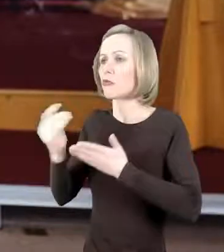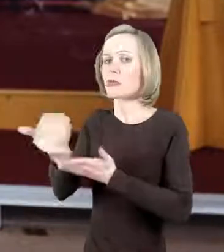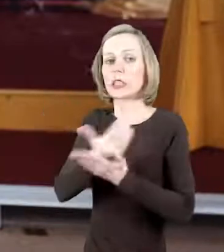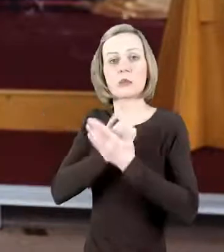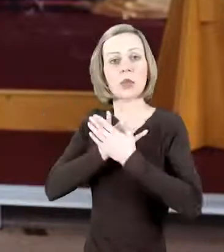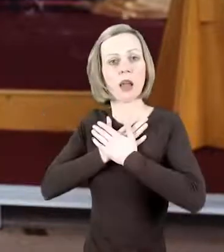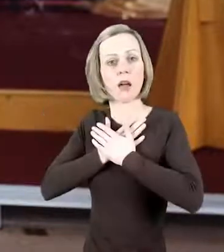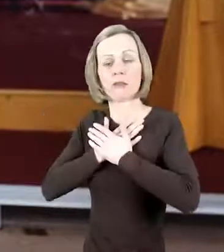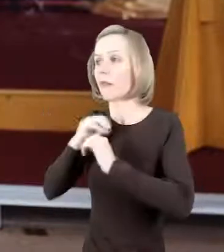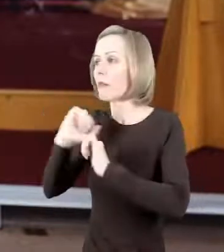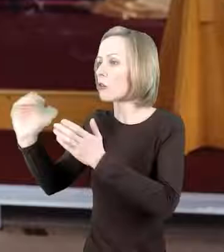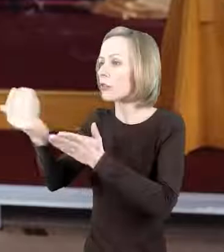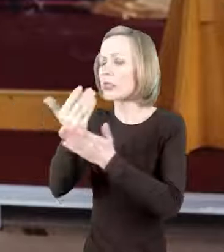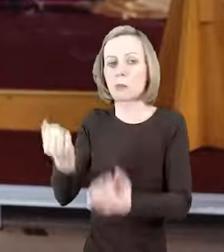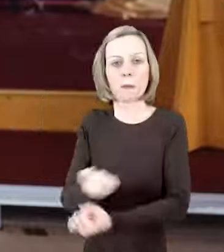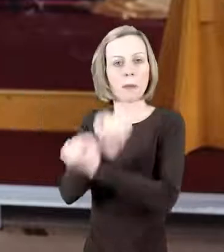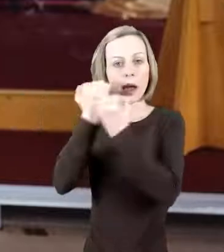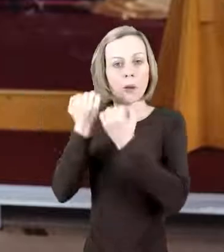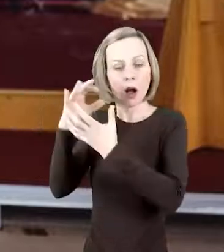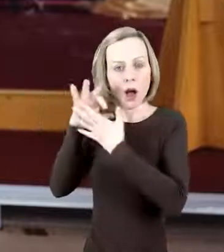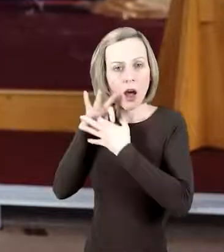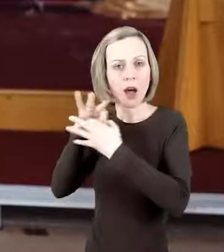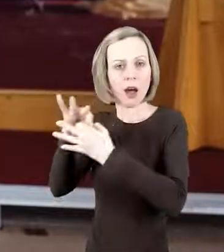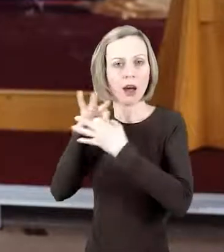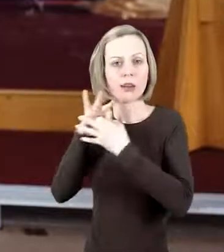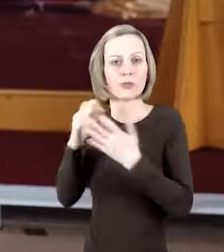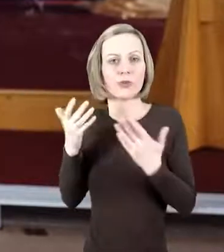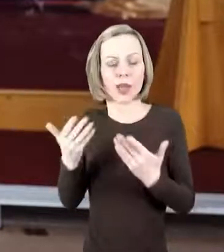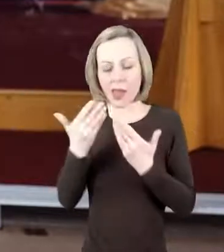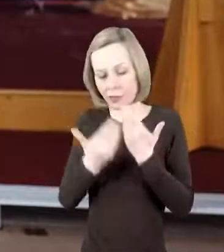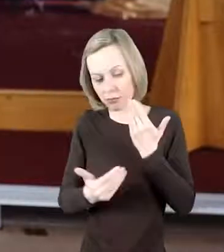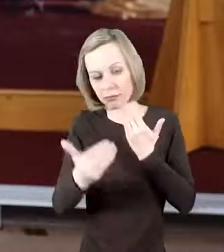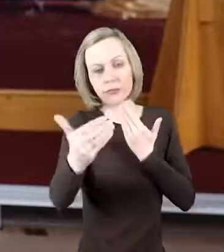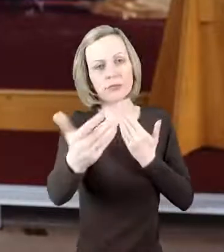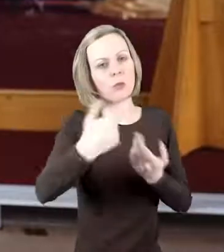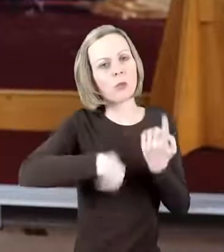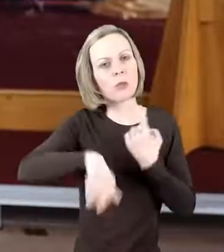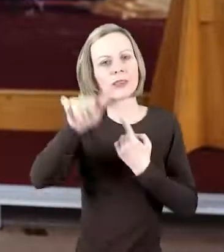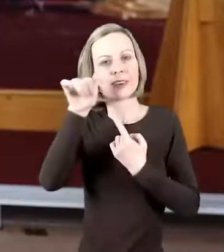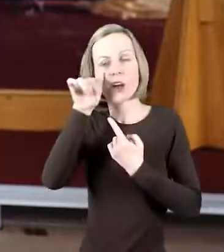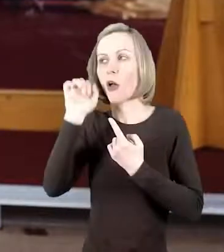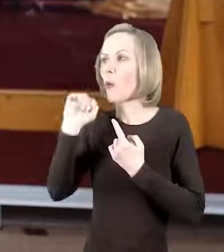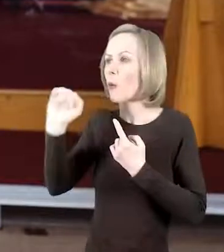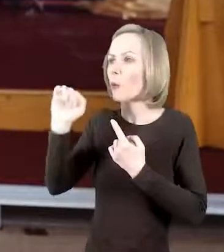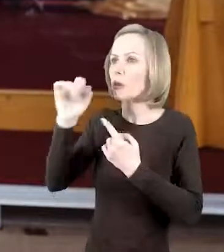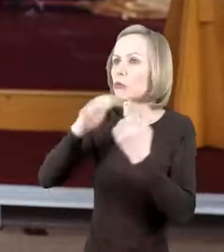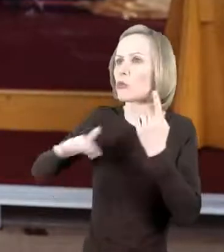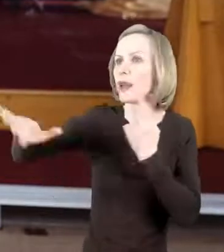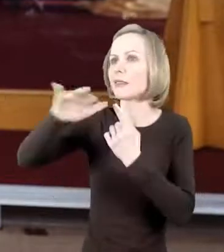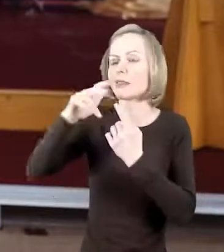redeeming power within us this day and always. And so know the presence of Jesus within